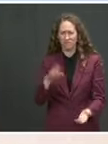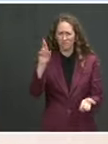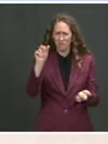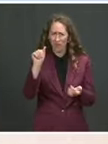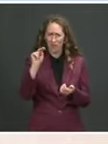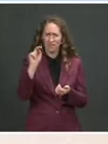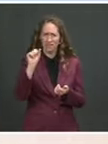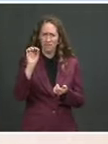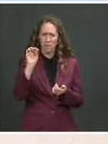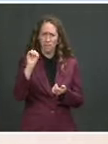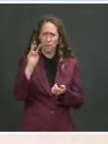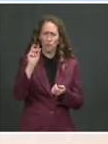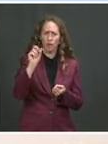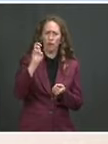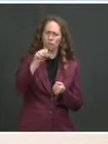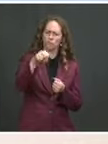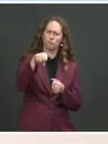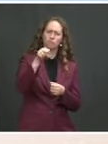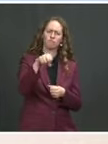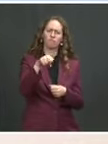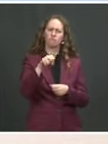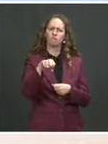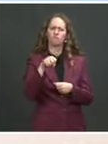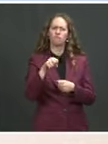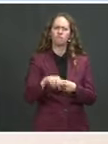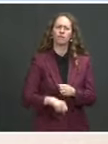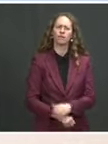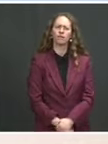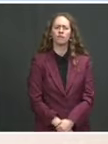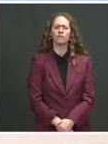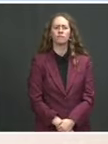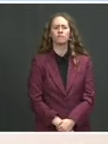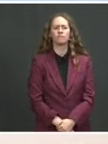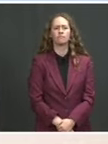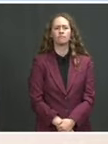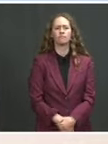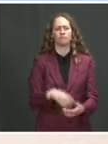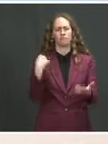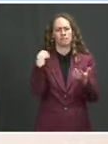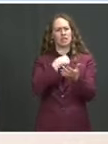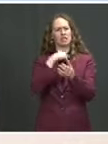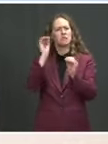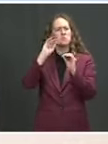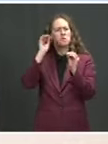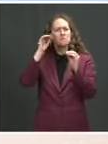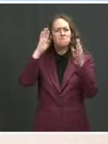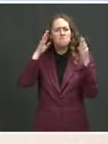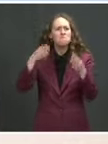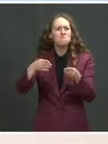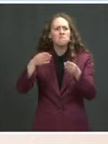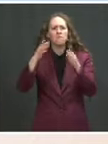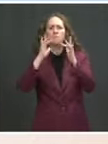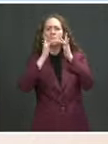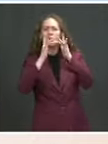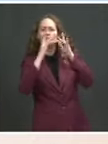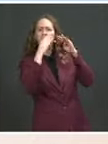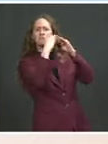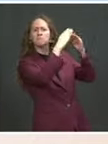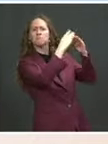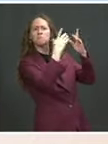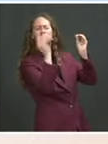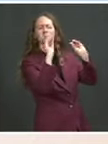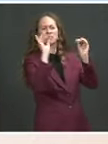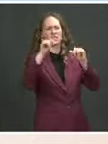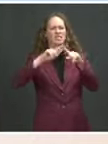or home building and construction materials. It's not going to focus on ransomware and cybersecurity. We have a whole other process in place led by